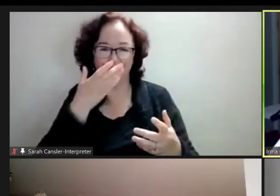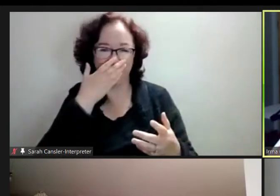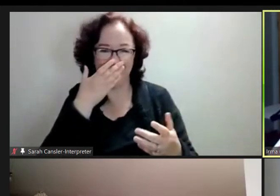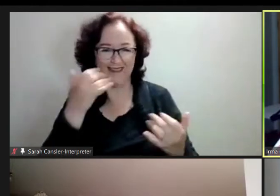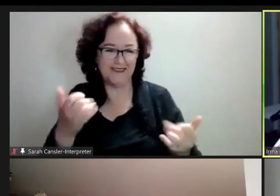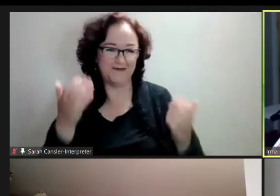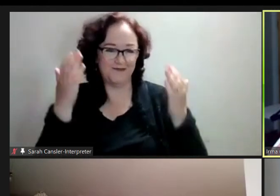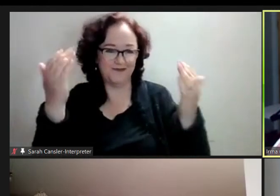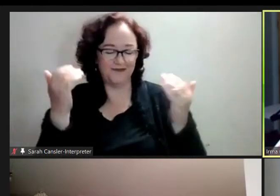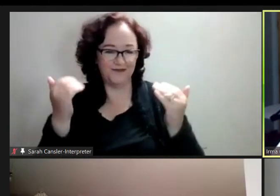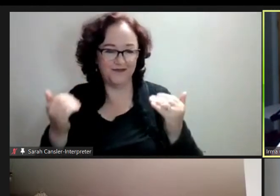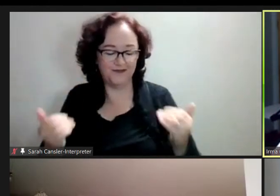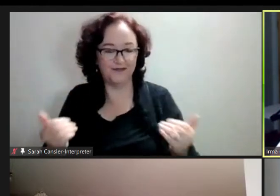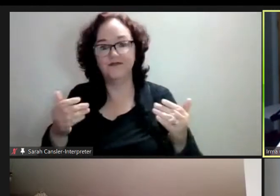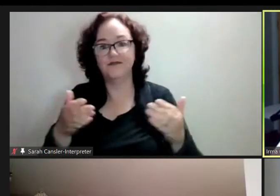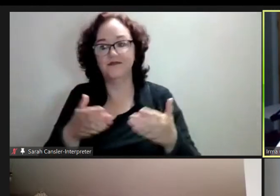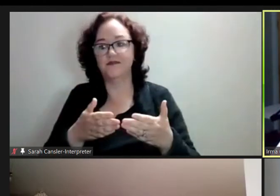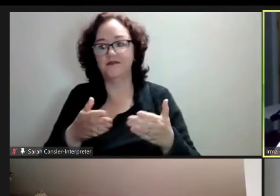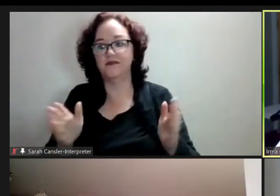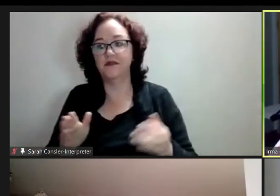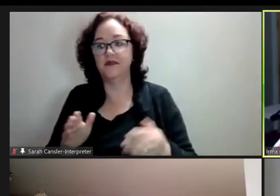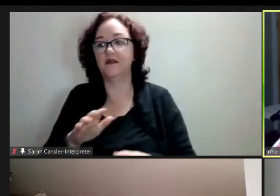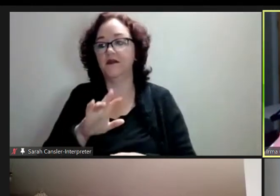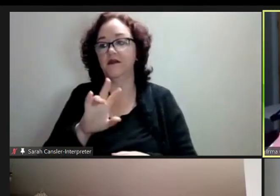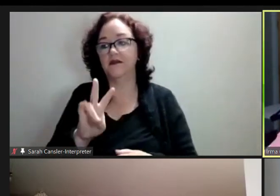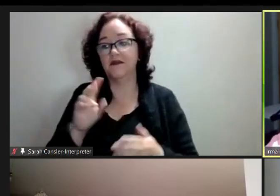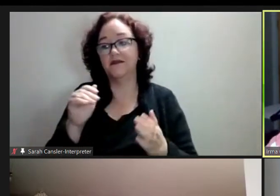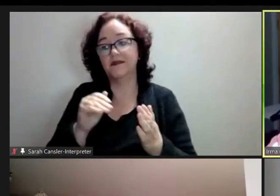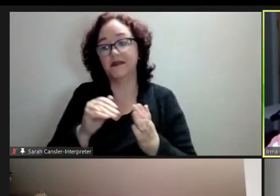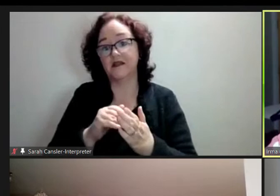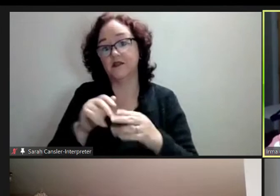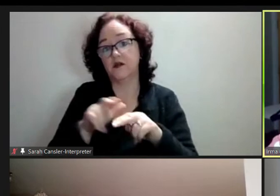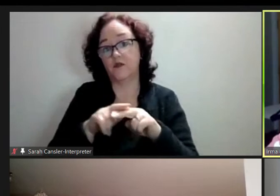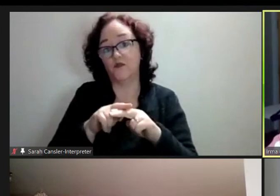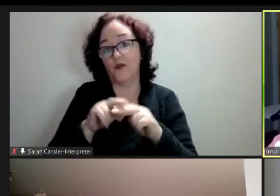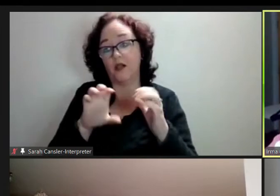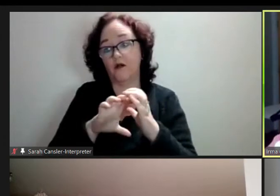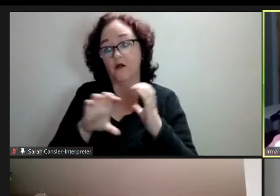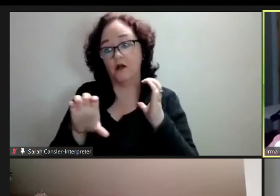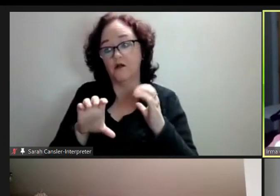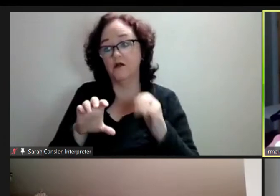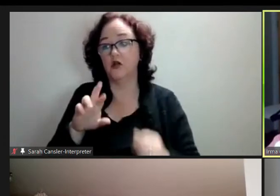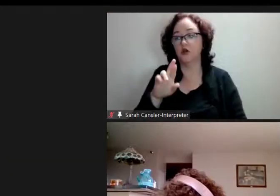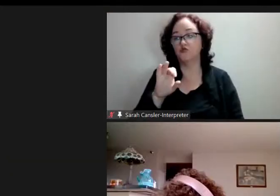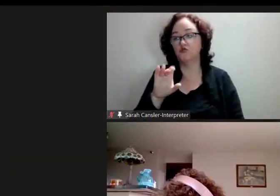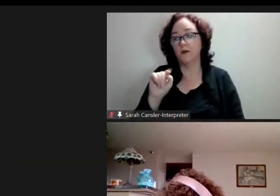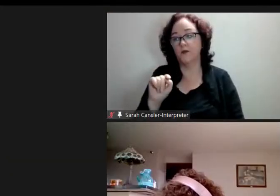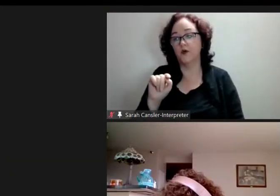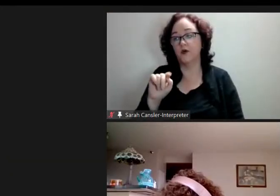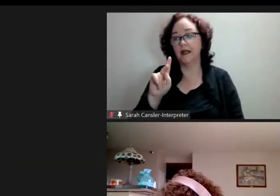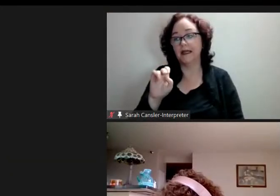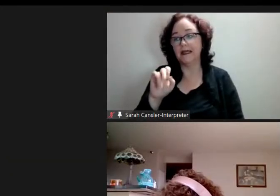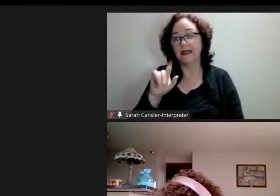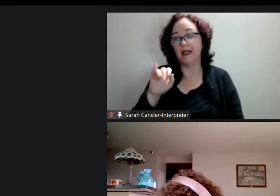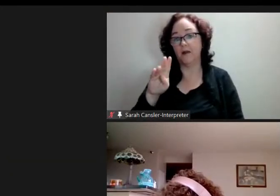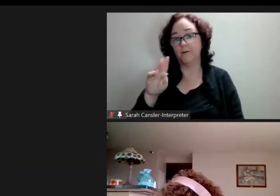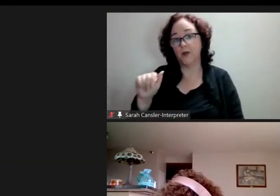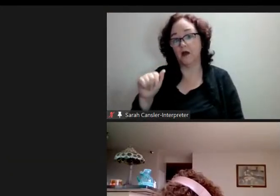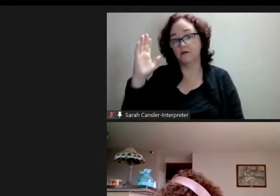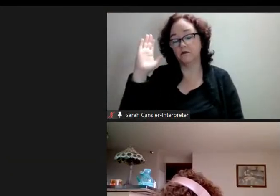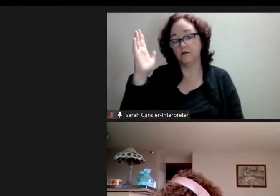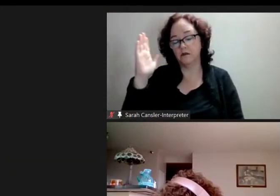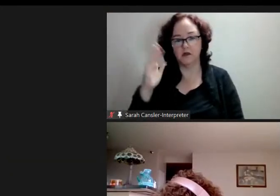the overview of 7,000 rail cars presented by Robert Kilba, and I will pull up the presentation in a